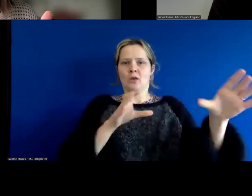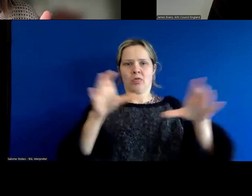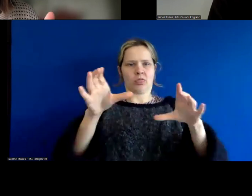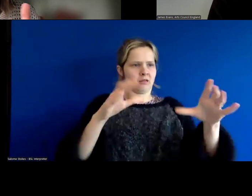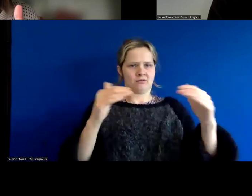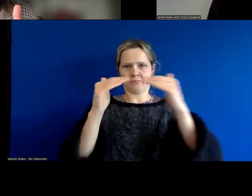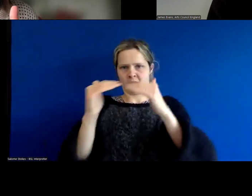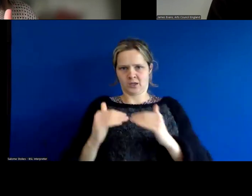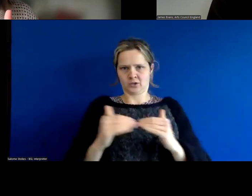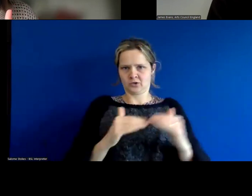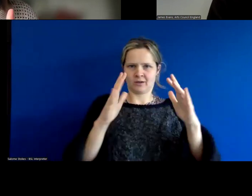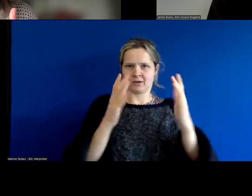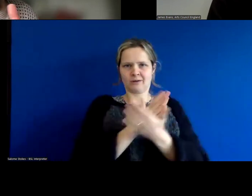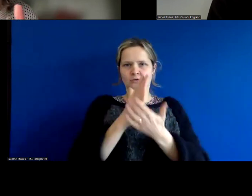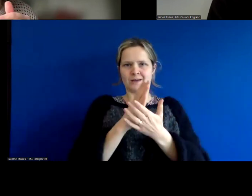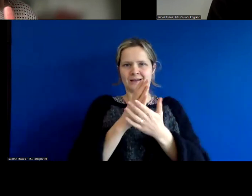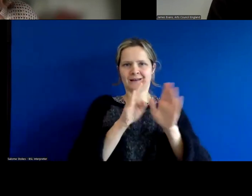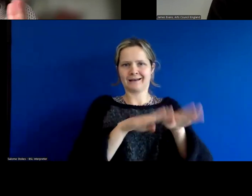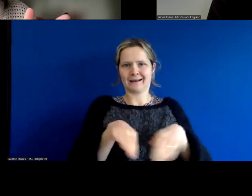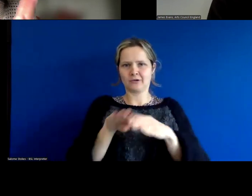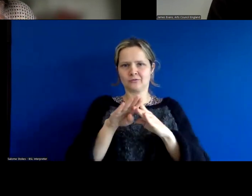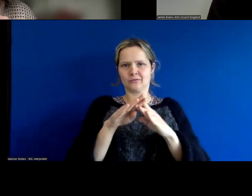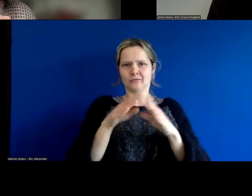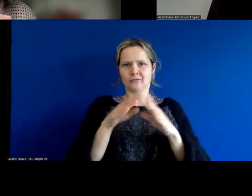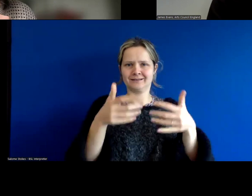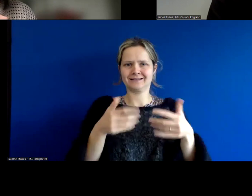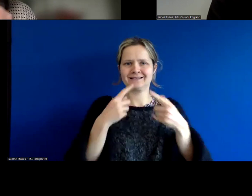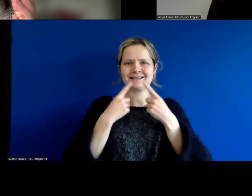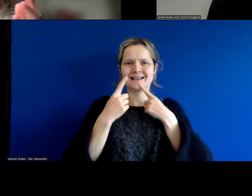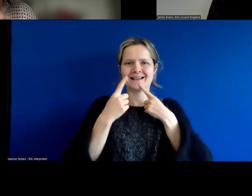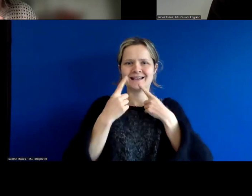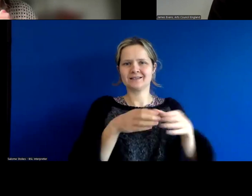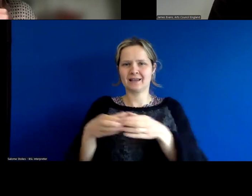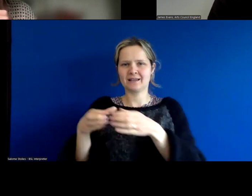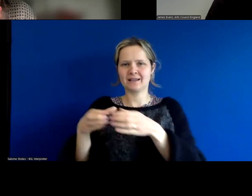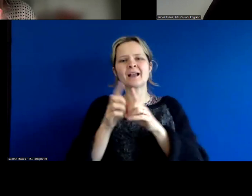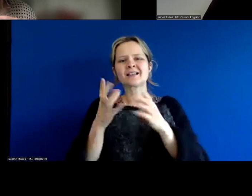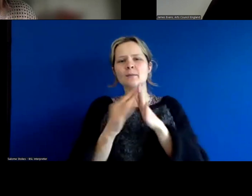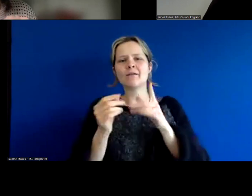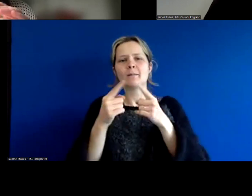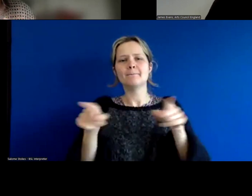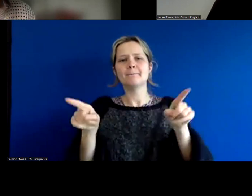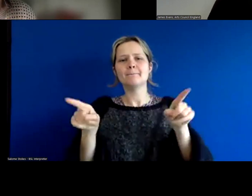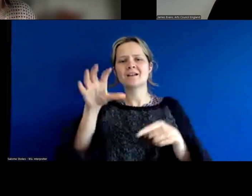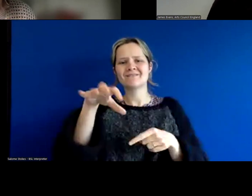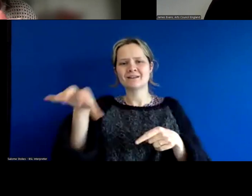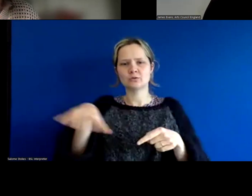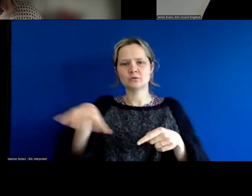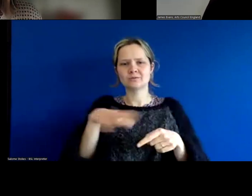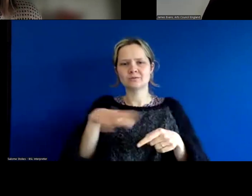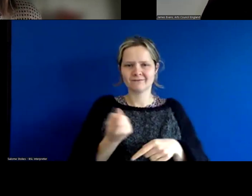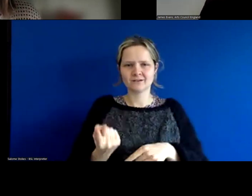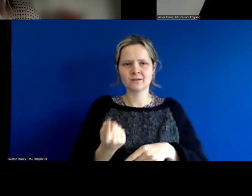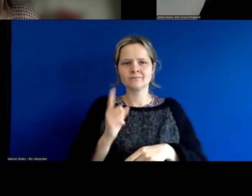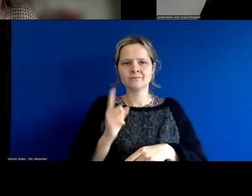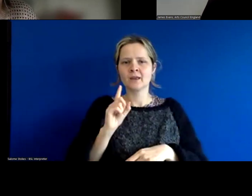national data sets. And where we'll be, so we've got music organisations on there or music venues, and we absolutely are aware that isn't all